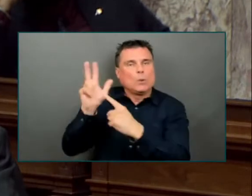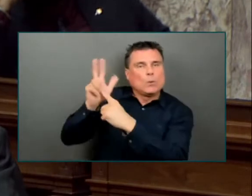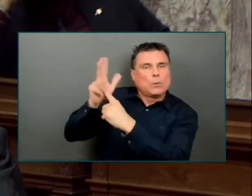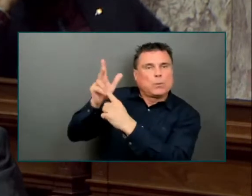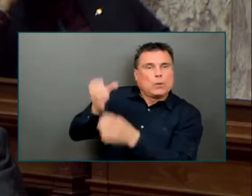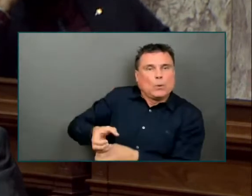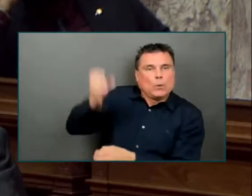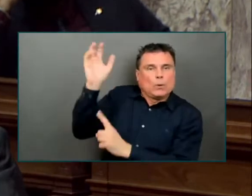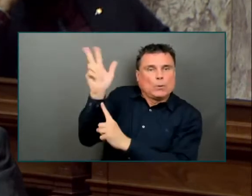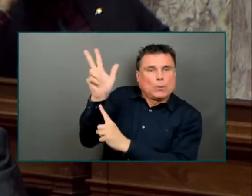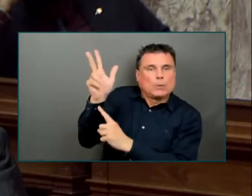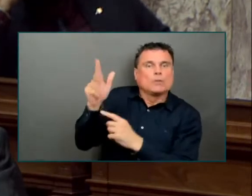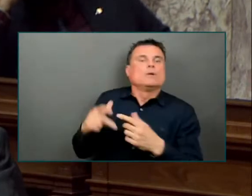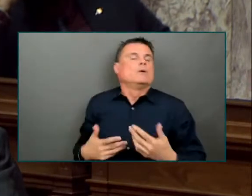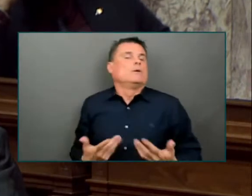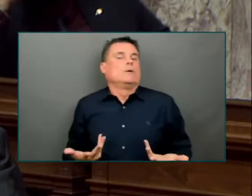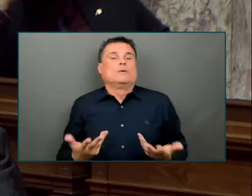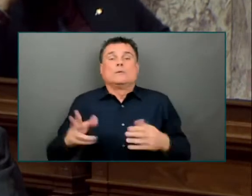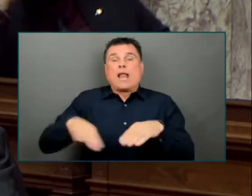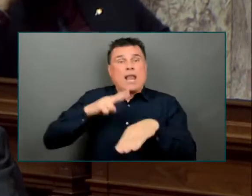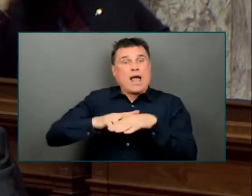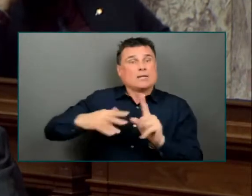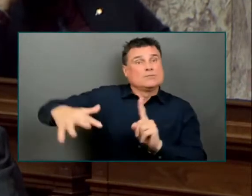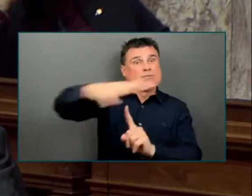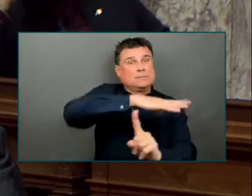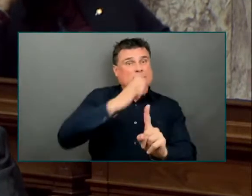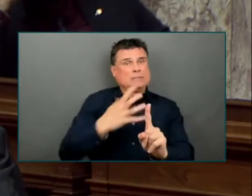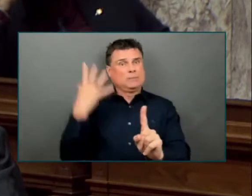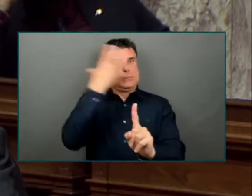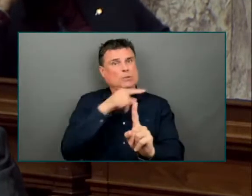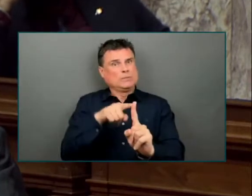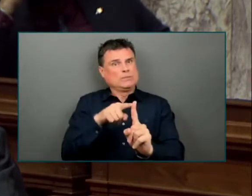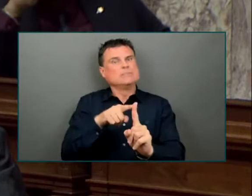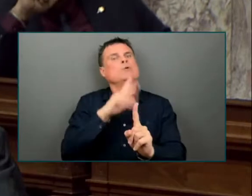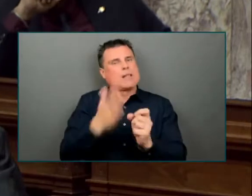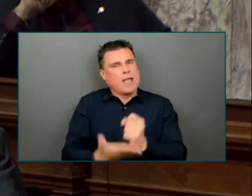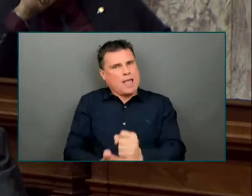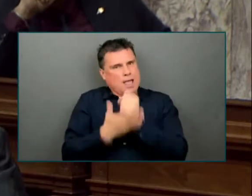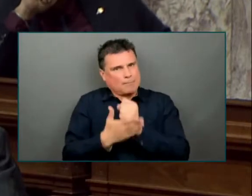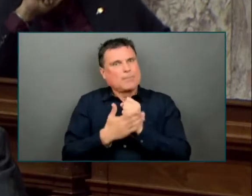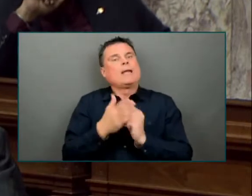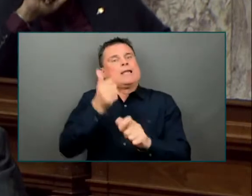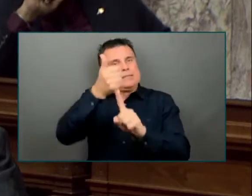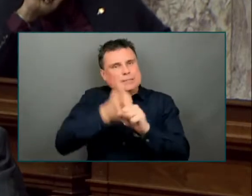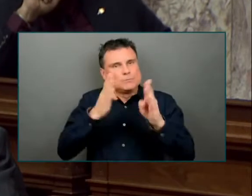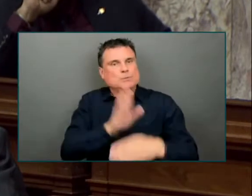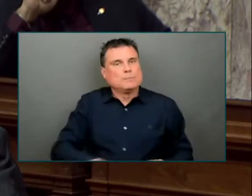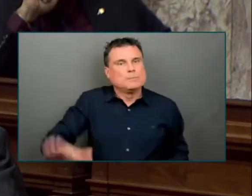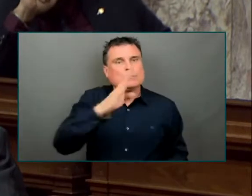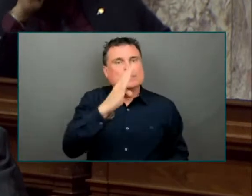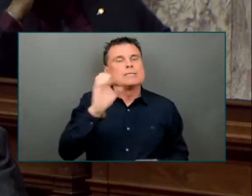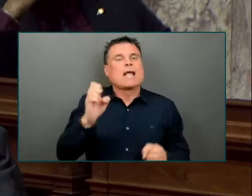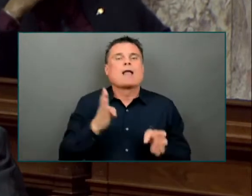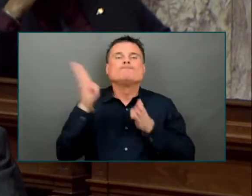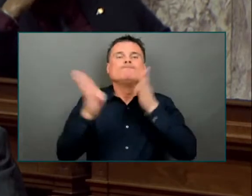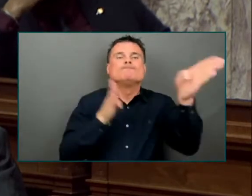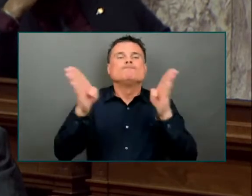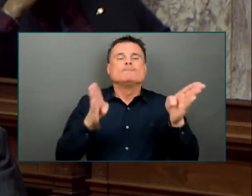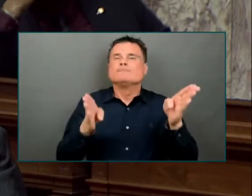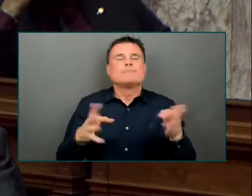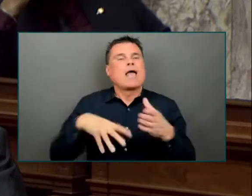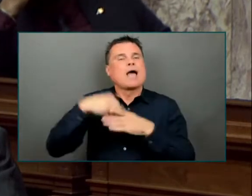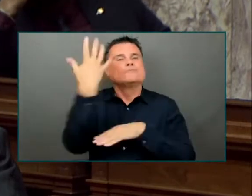way. Budget 2021 enhances people's access to nature by expanding and improving campgrounds and